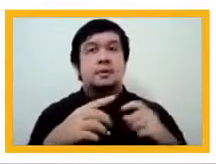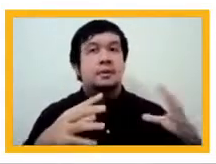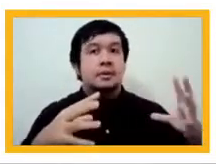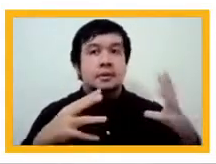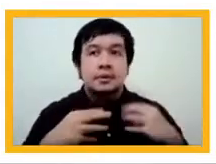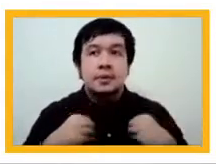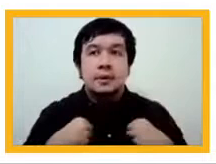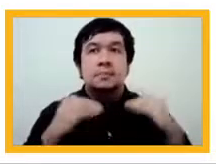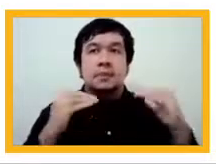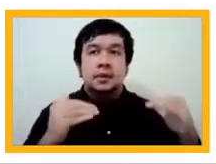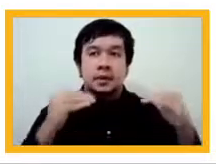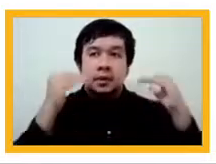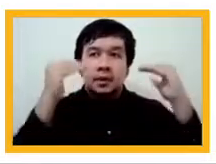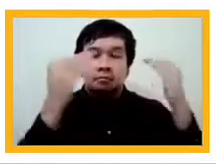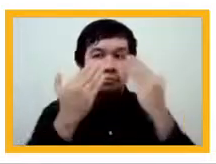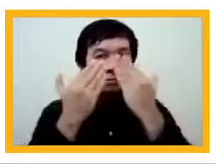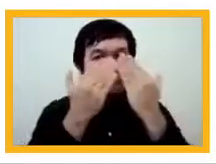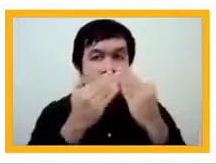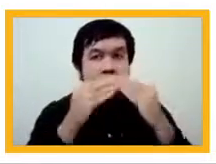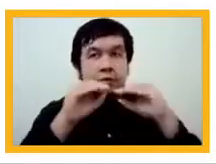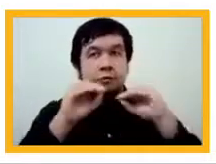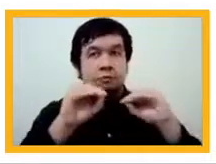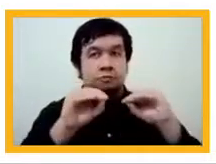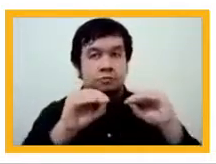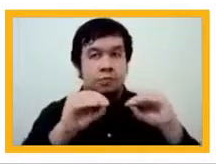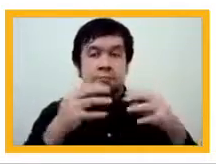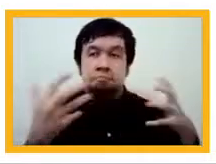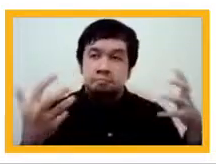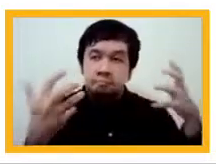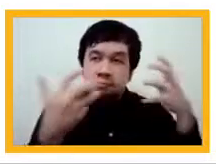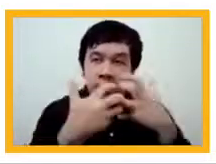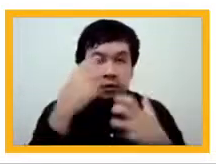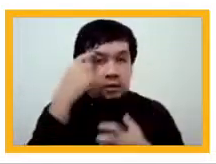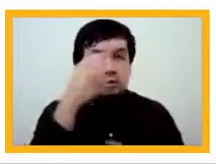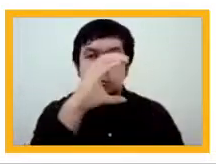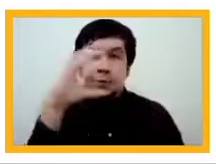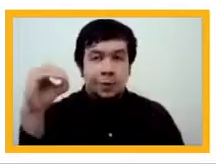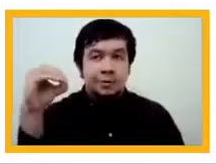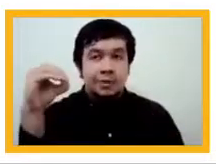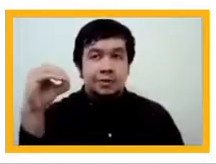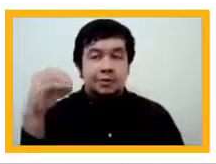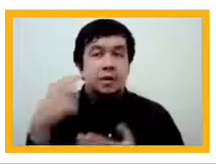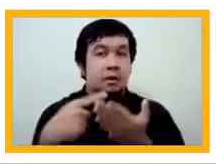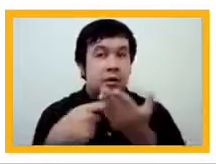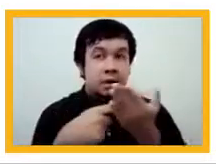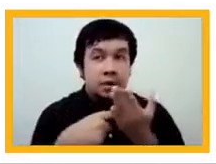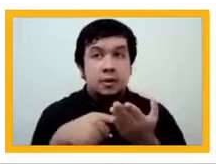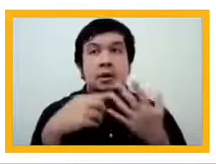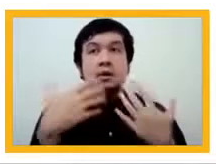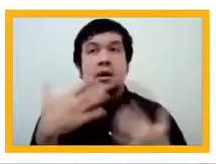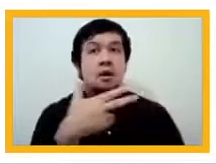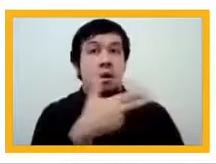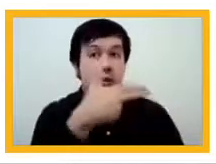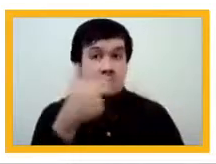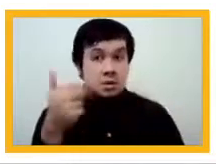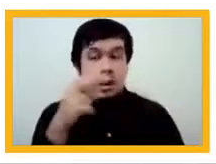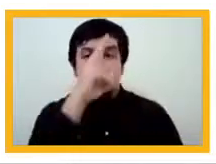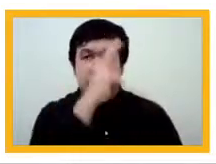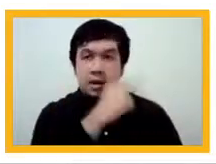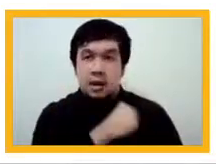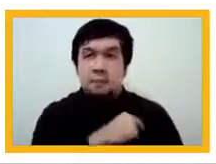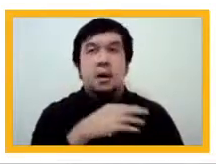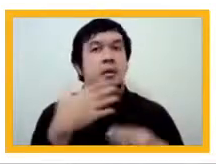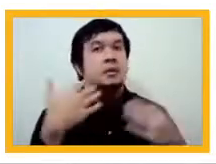the industry demands, and how Indonesia and Vietnam applying their digital technology quickly